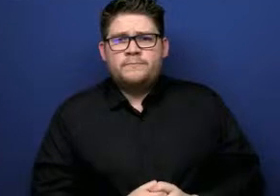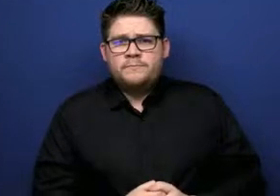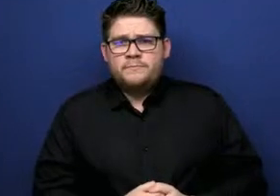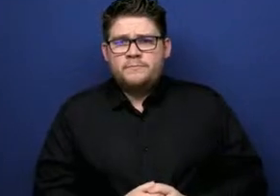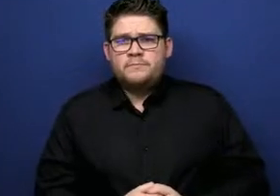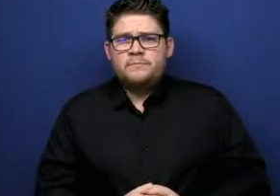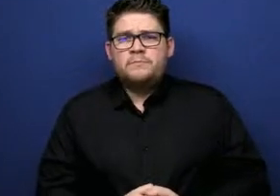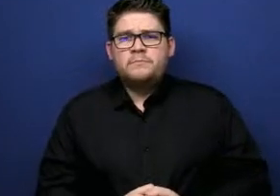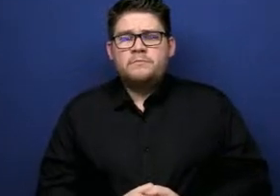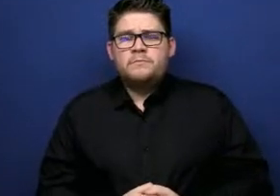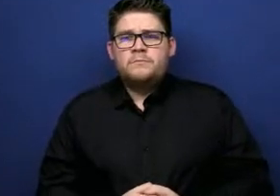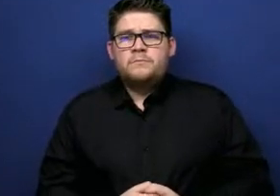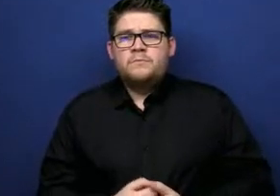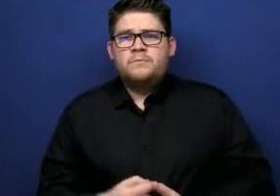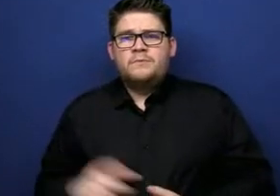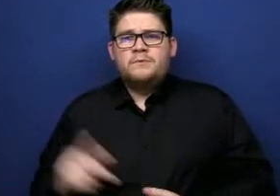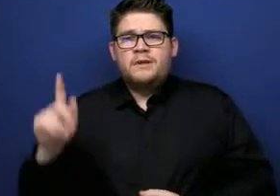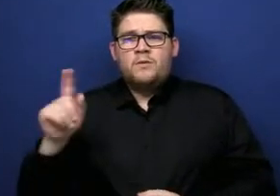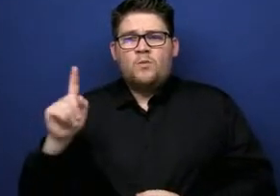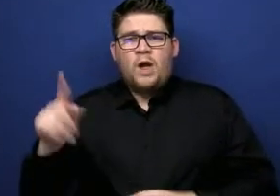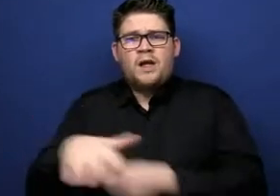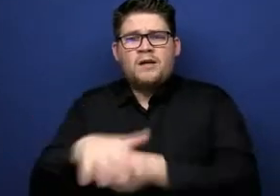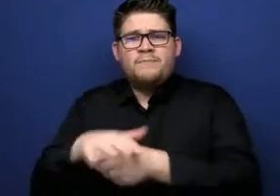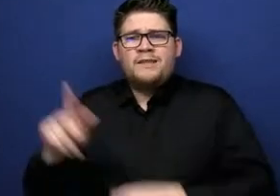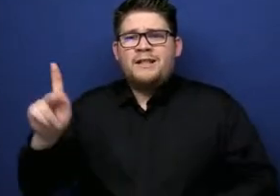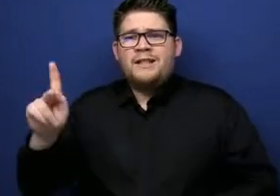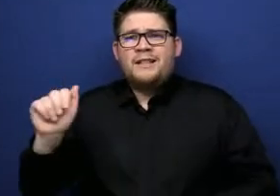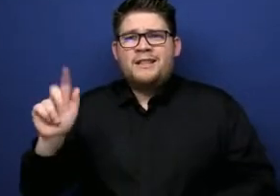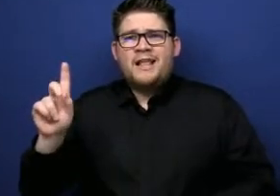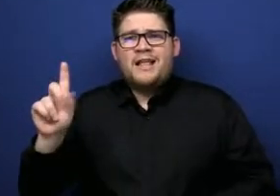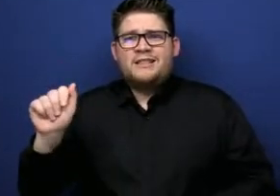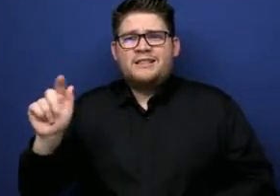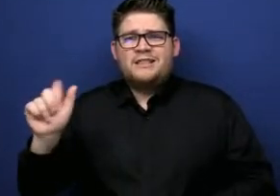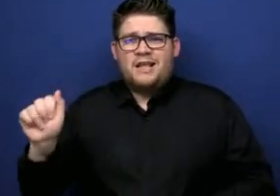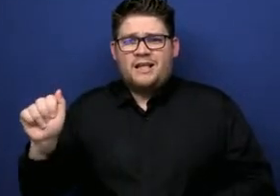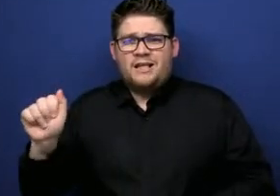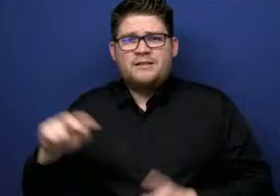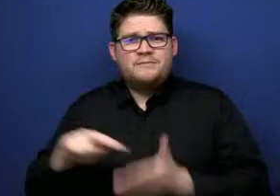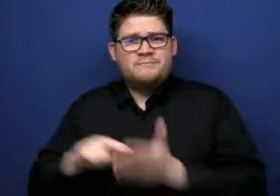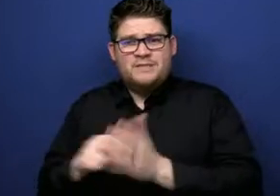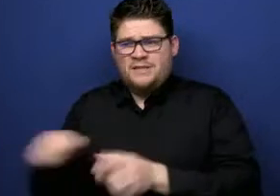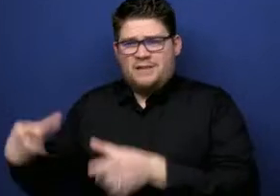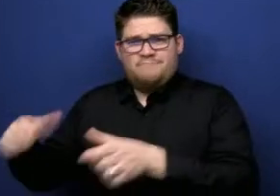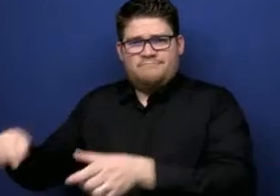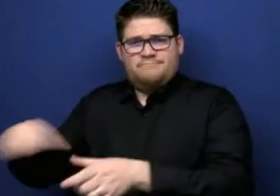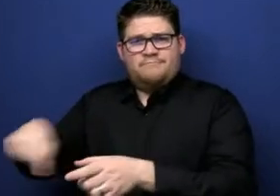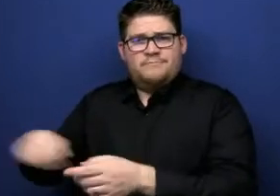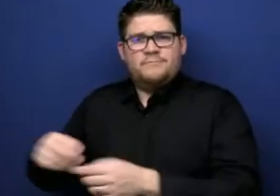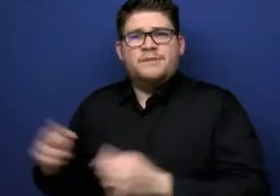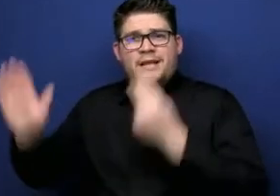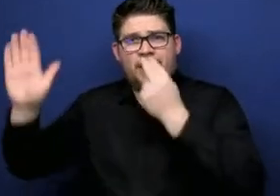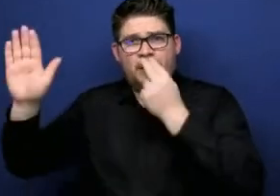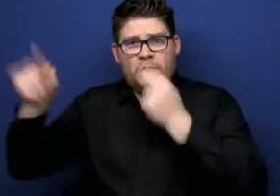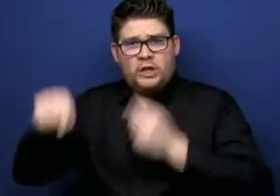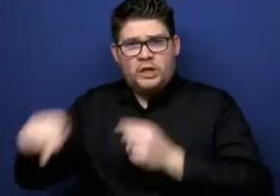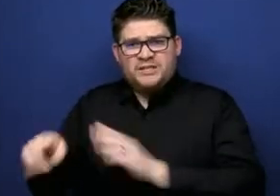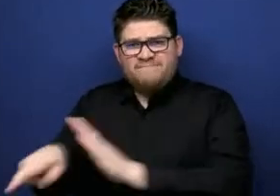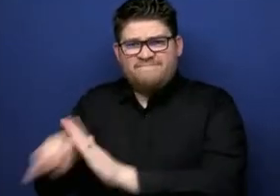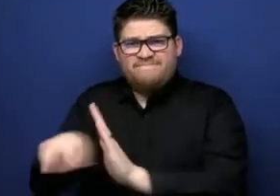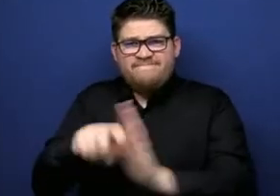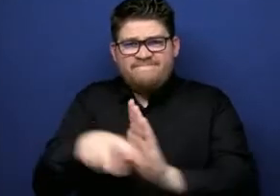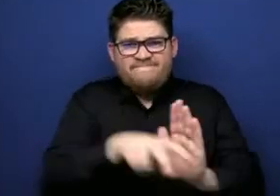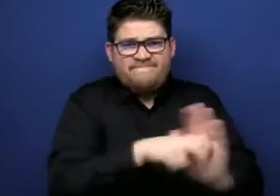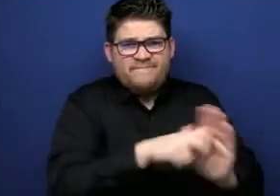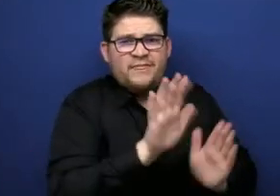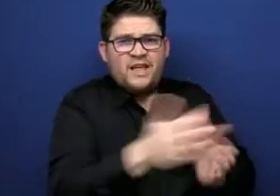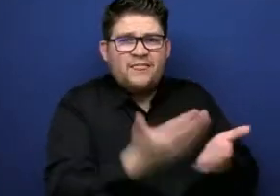brought on the deportation trains by the hapless victims most murdered upon arrival. The compound was named